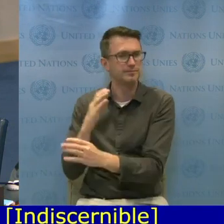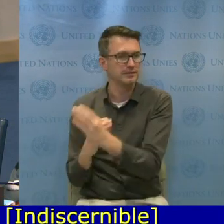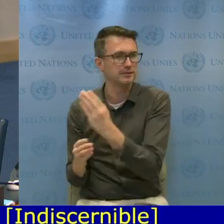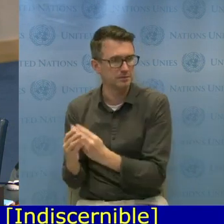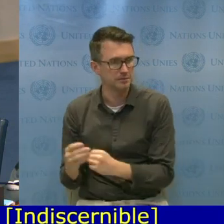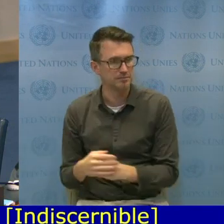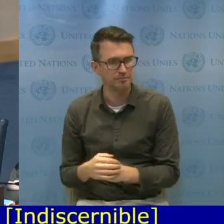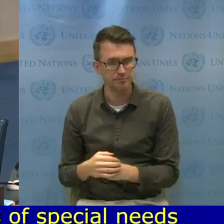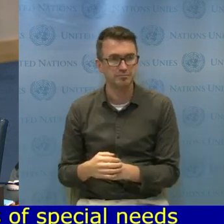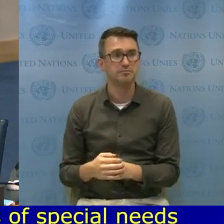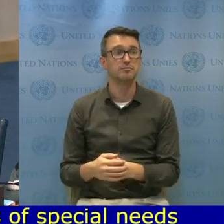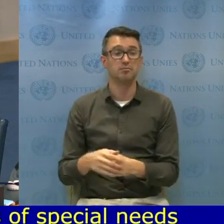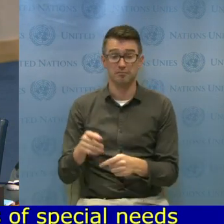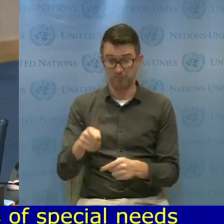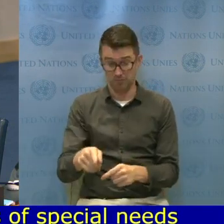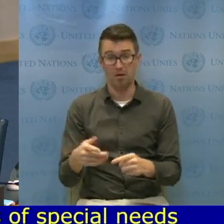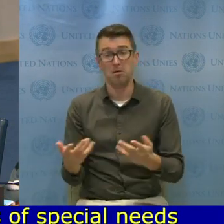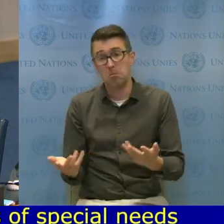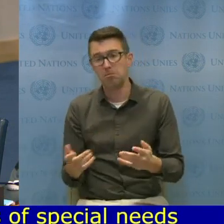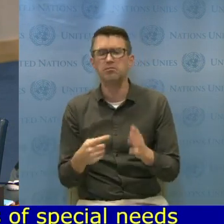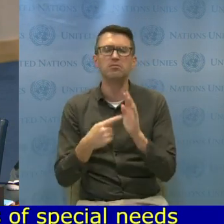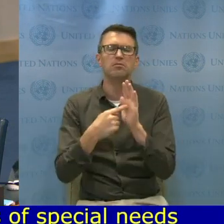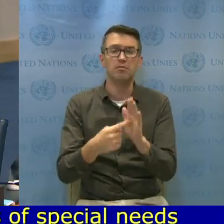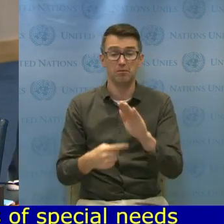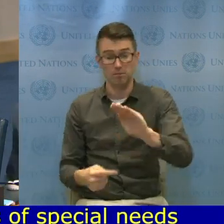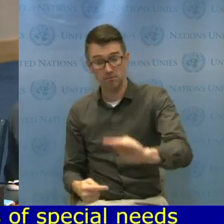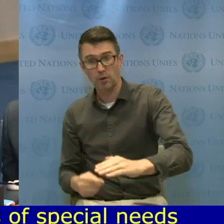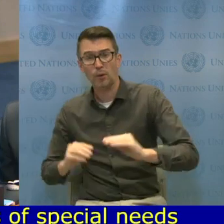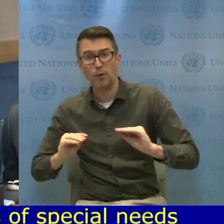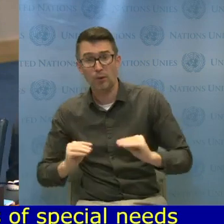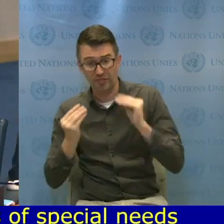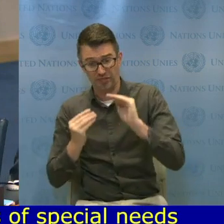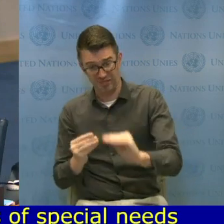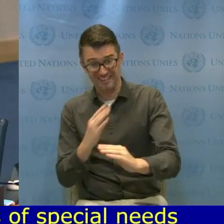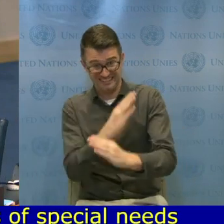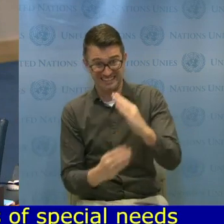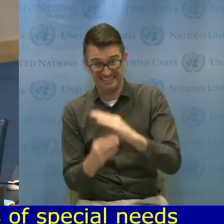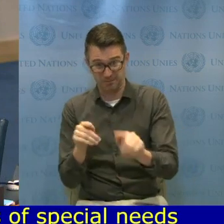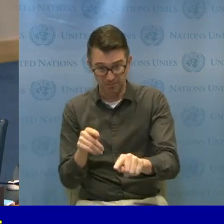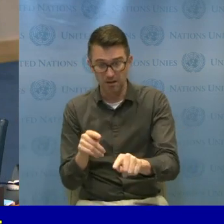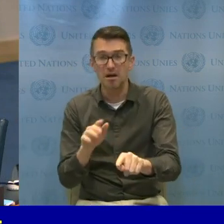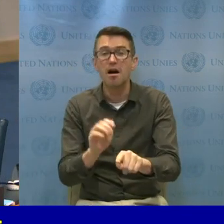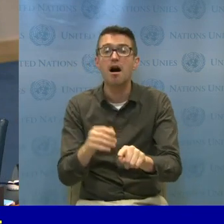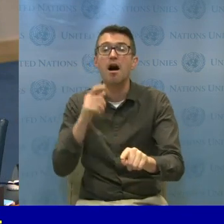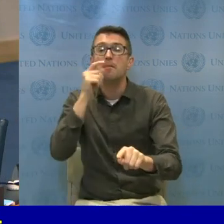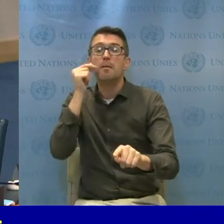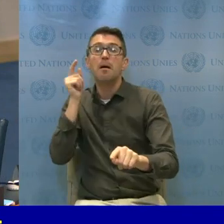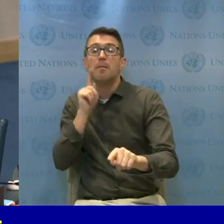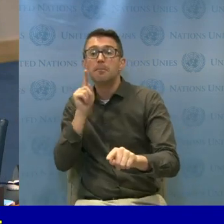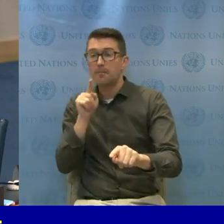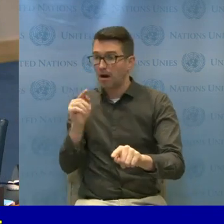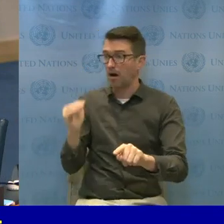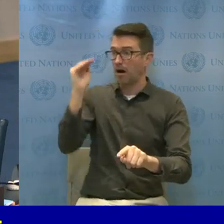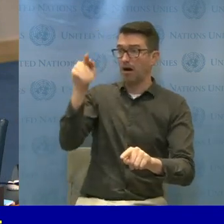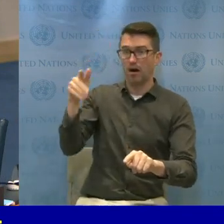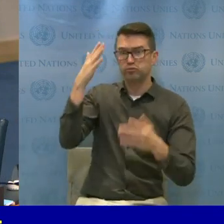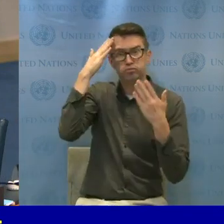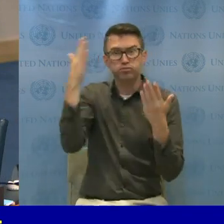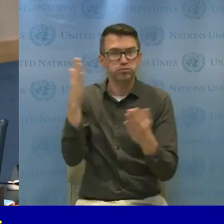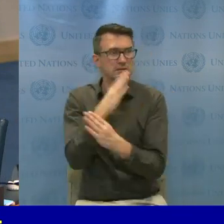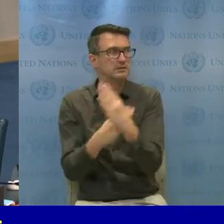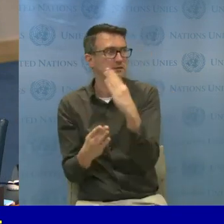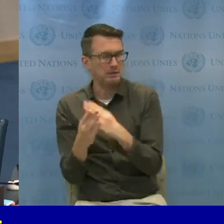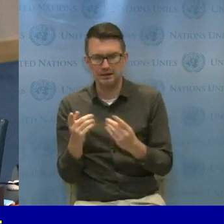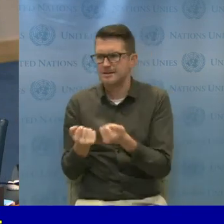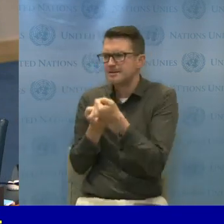of the handbook on employing persons with disabilities in 2018 to help employers to promote